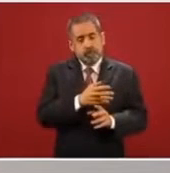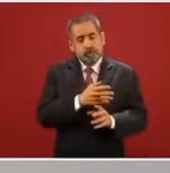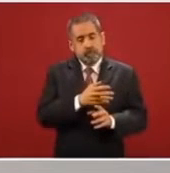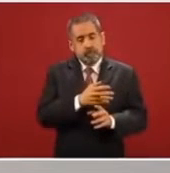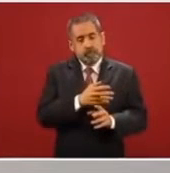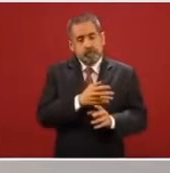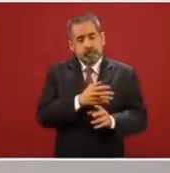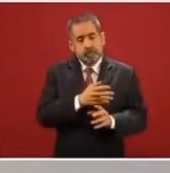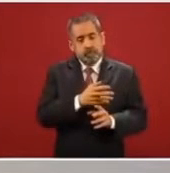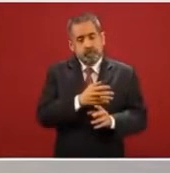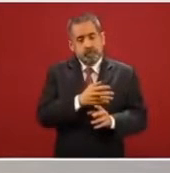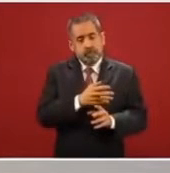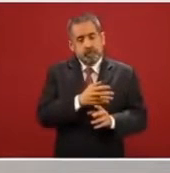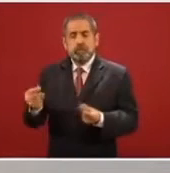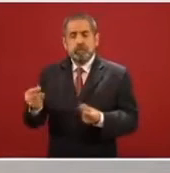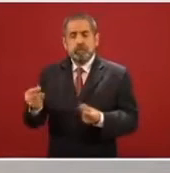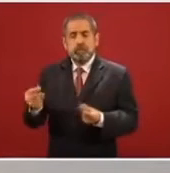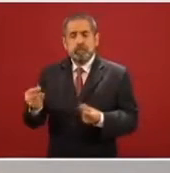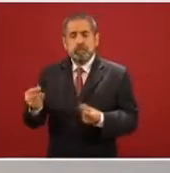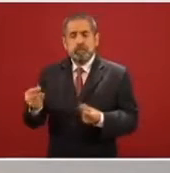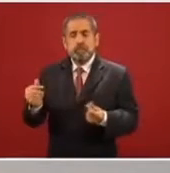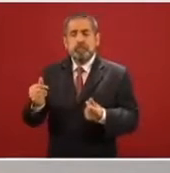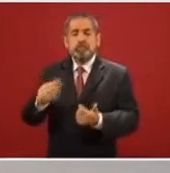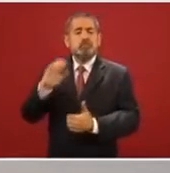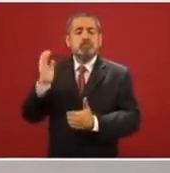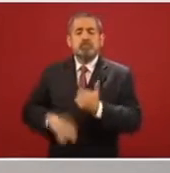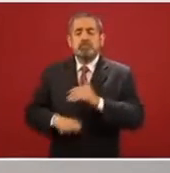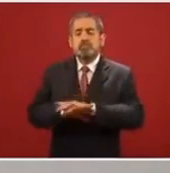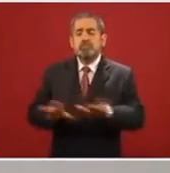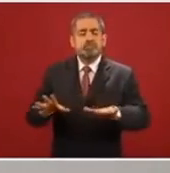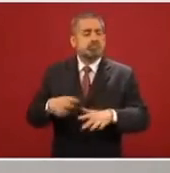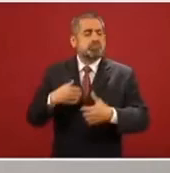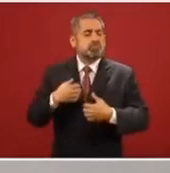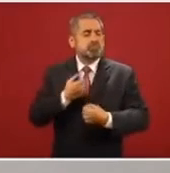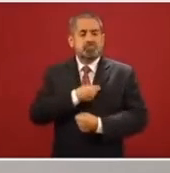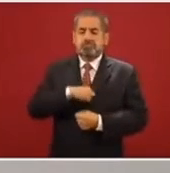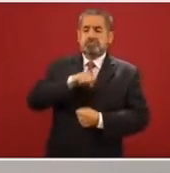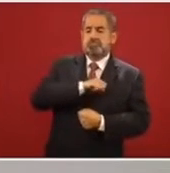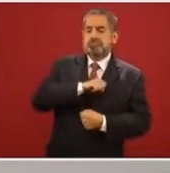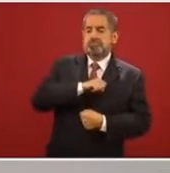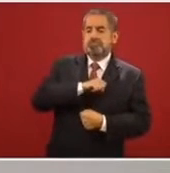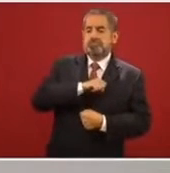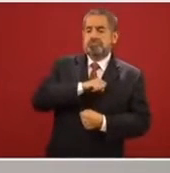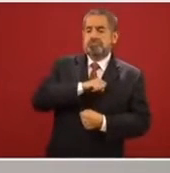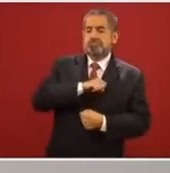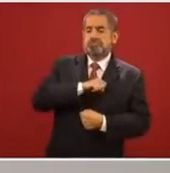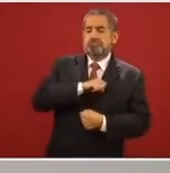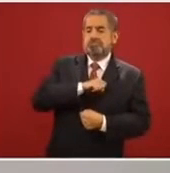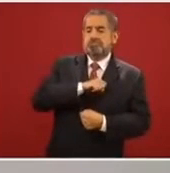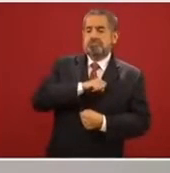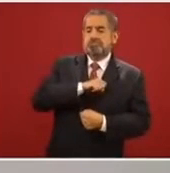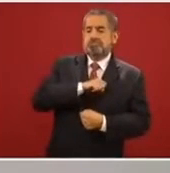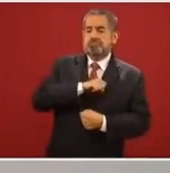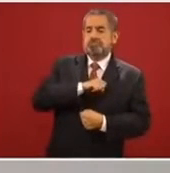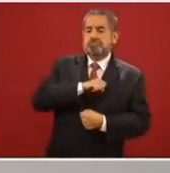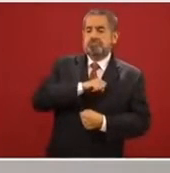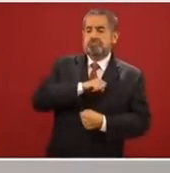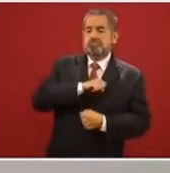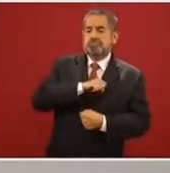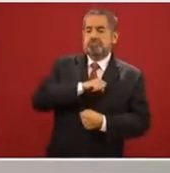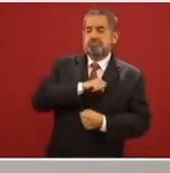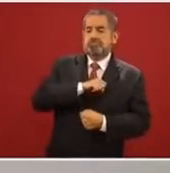they stop being contagious y además se recuperan de manera íntegra and they completely